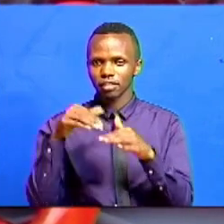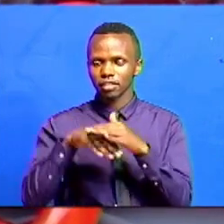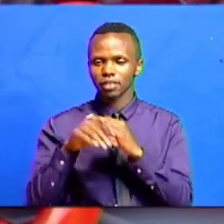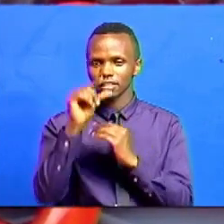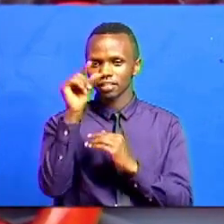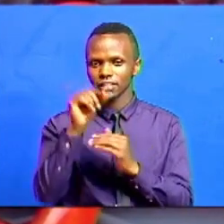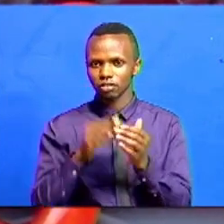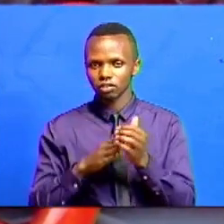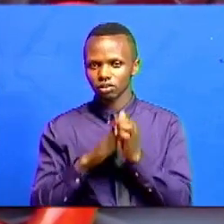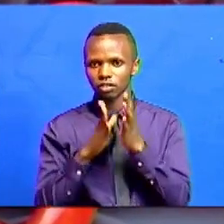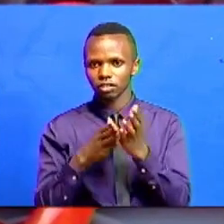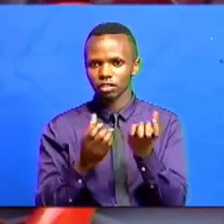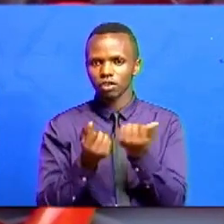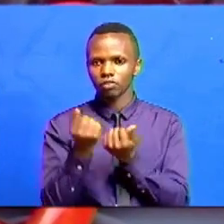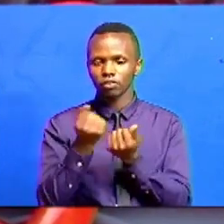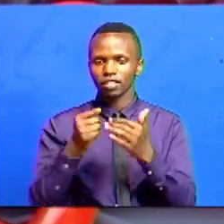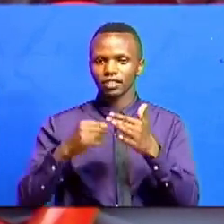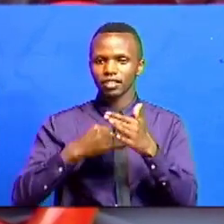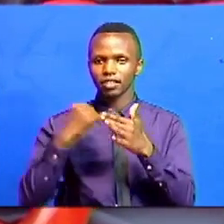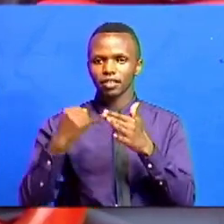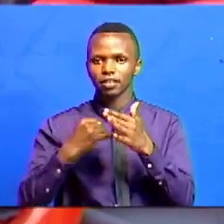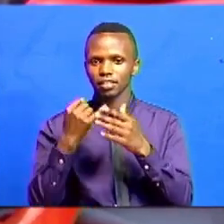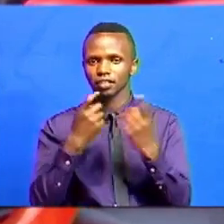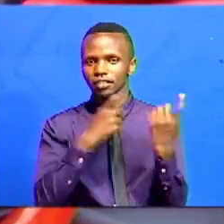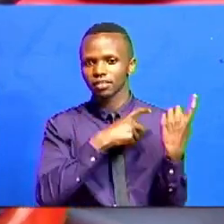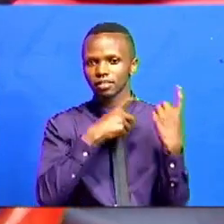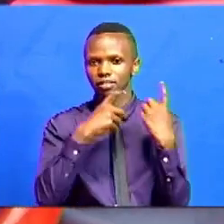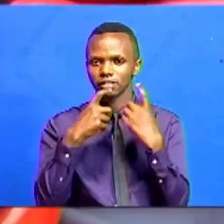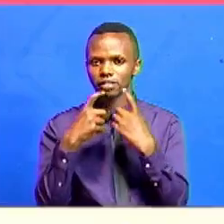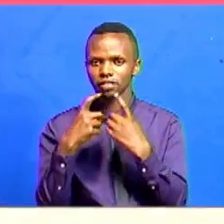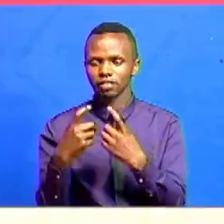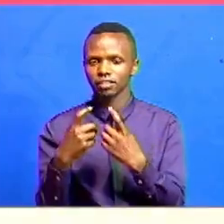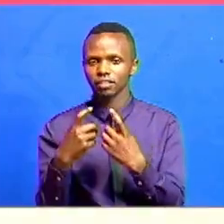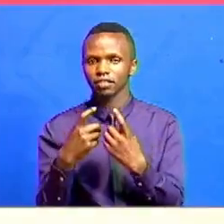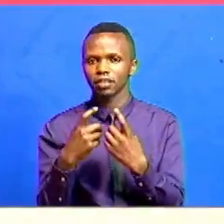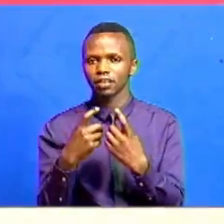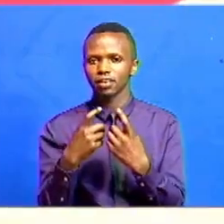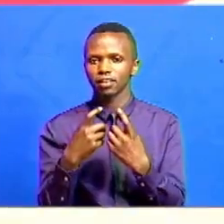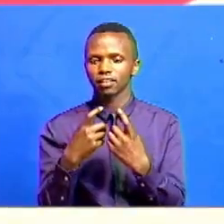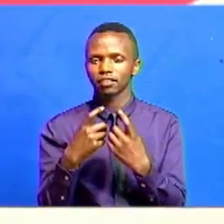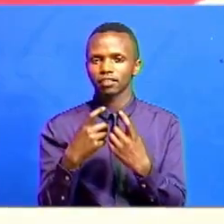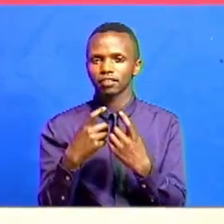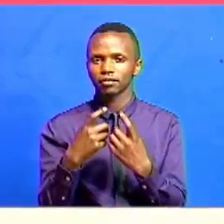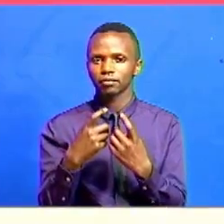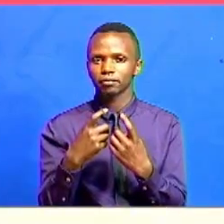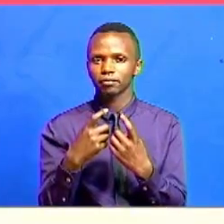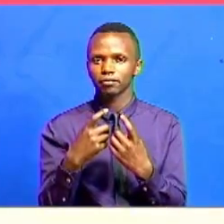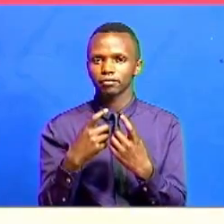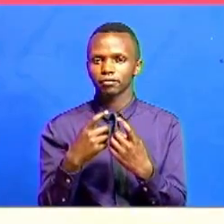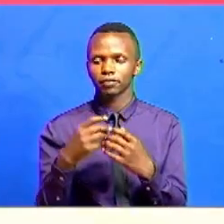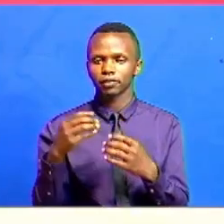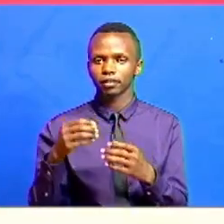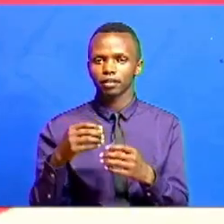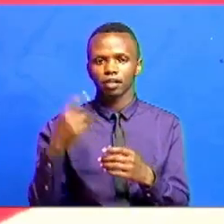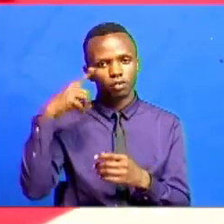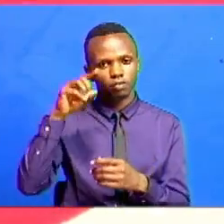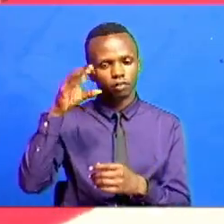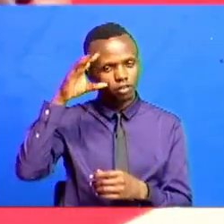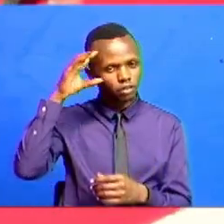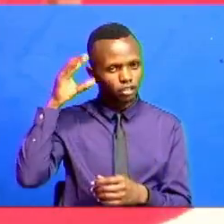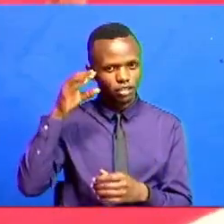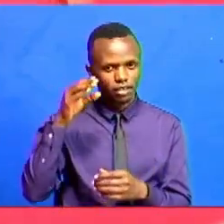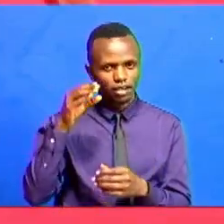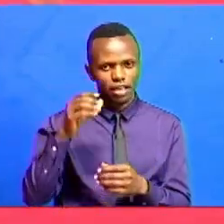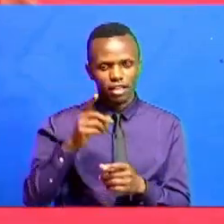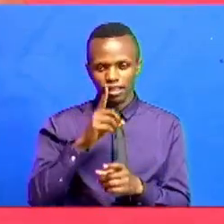the automotive industry, since the advent of sanctions, the emergence of China as a serious player in